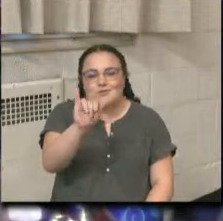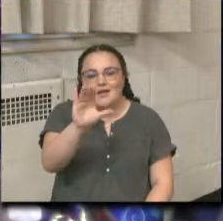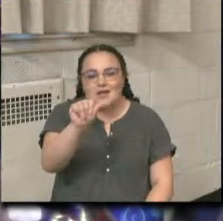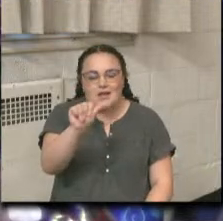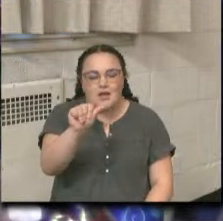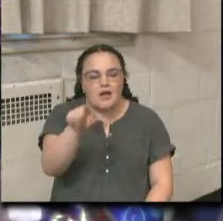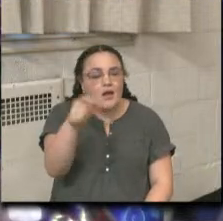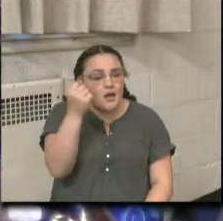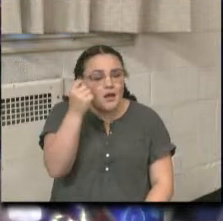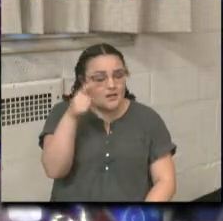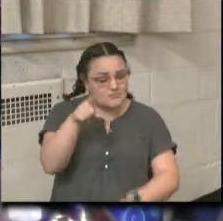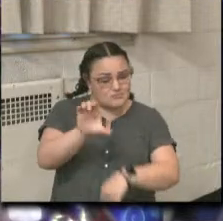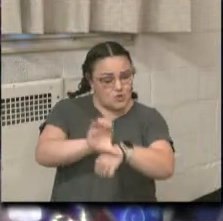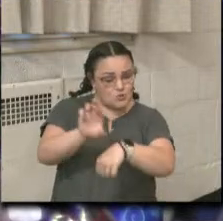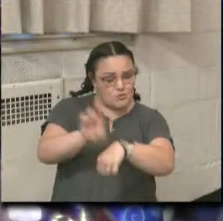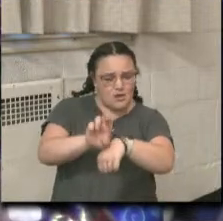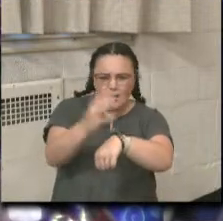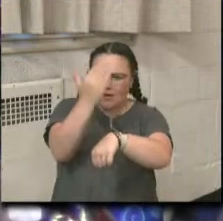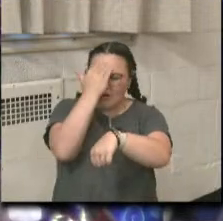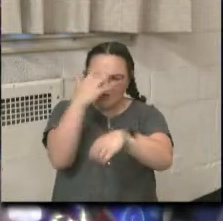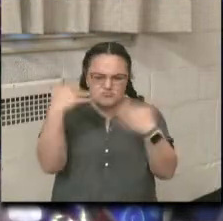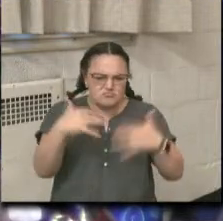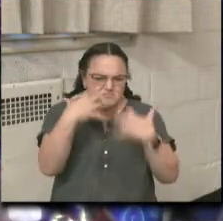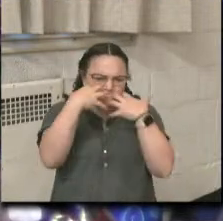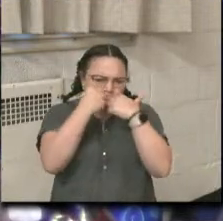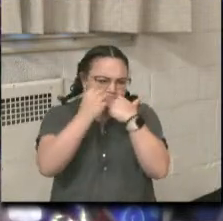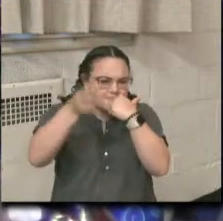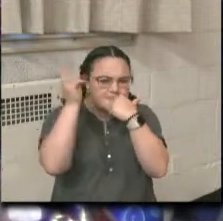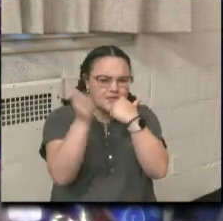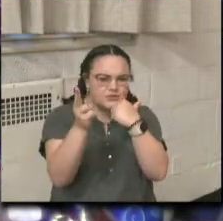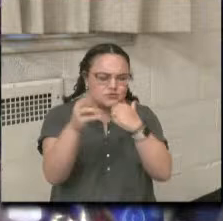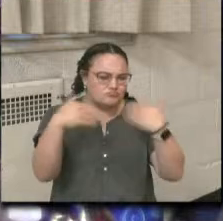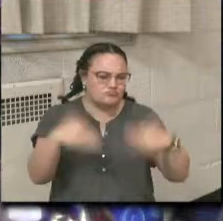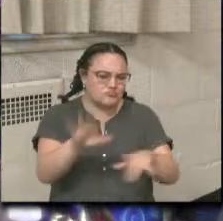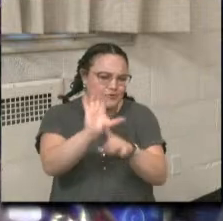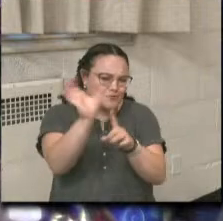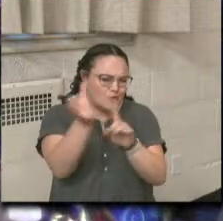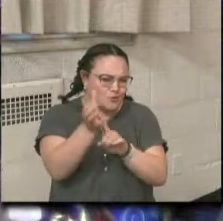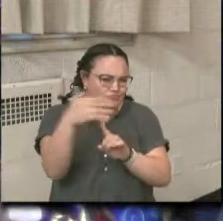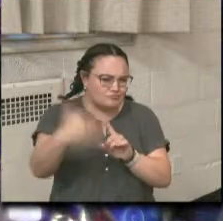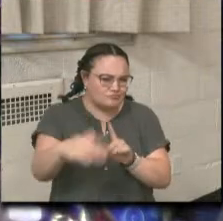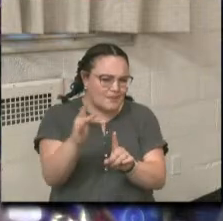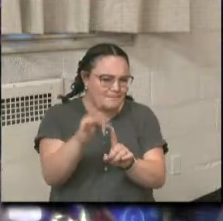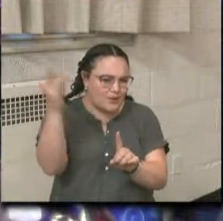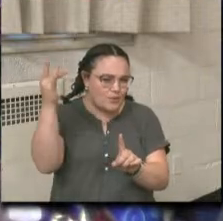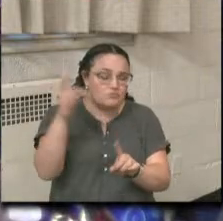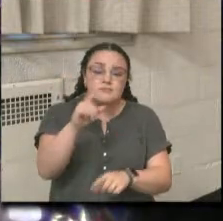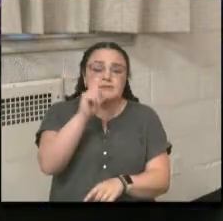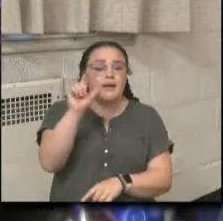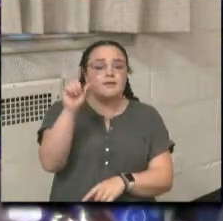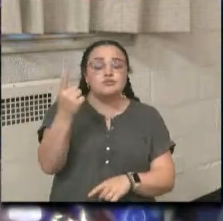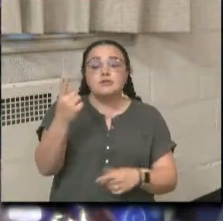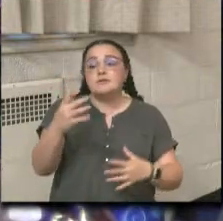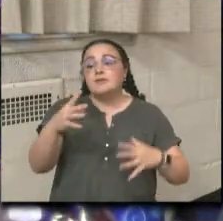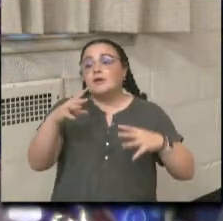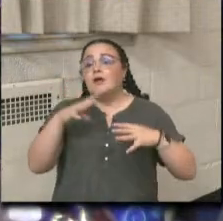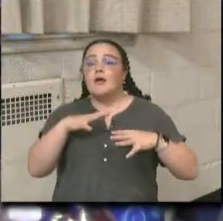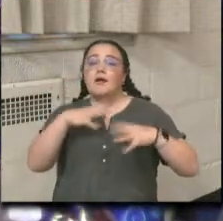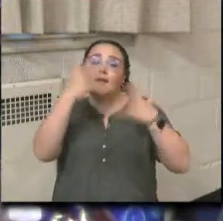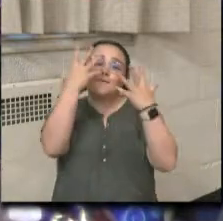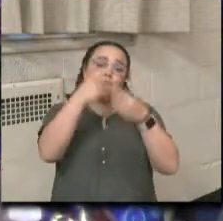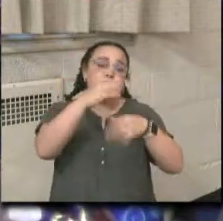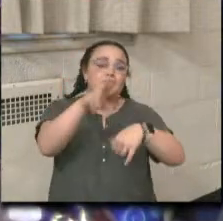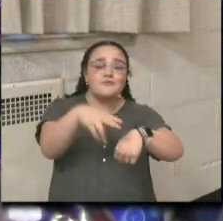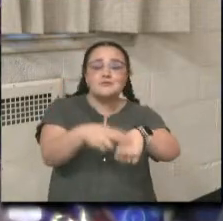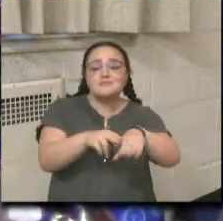its rich history and vibrant culture. Costa Rica is not just a paradise for its national beauty, it's